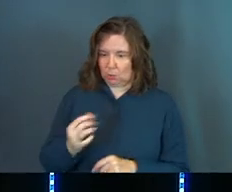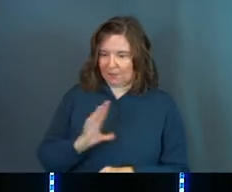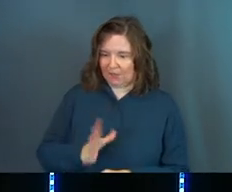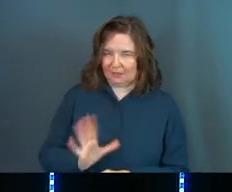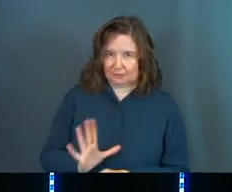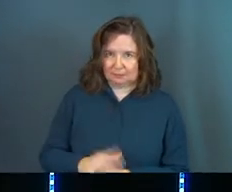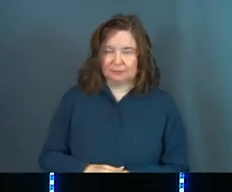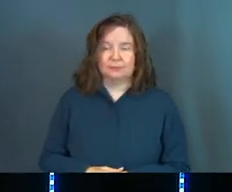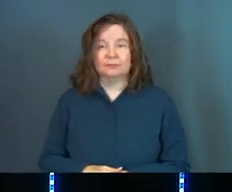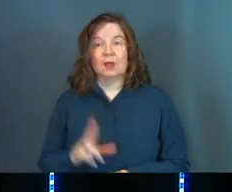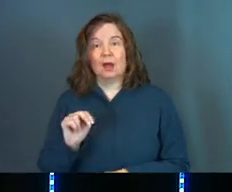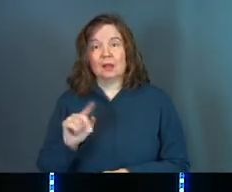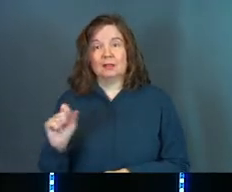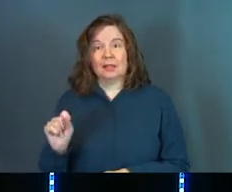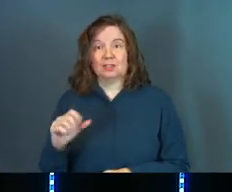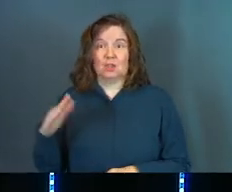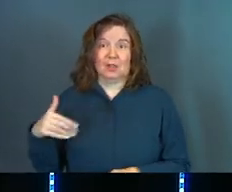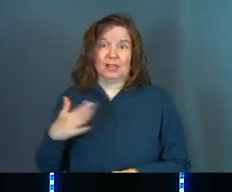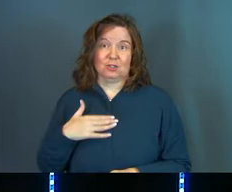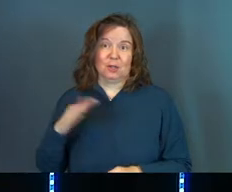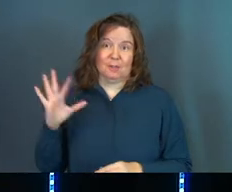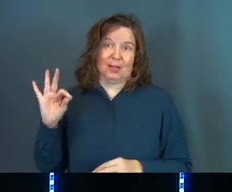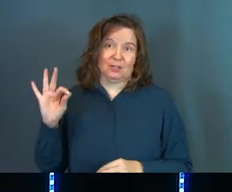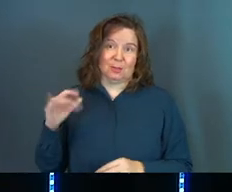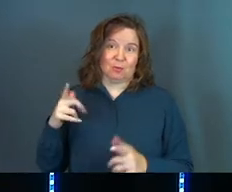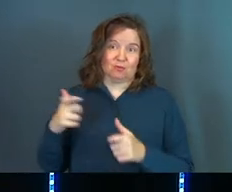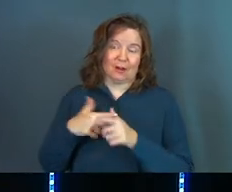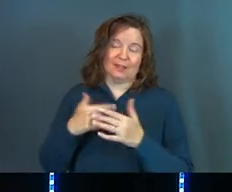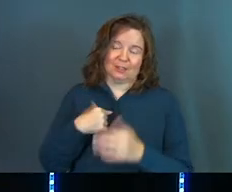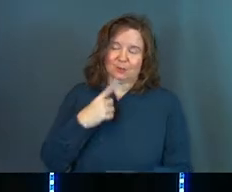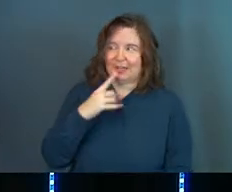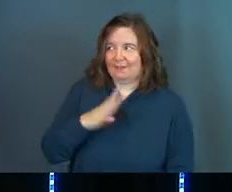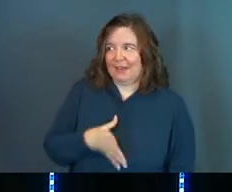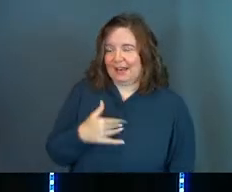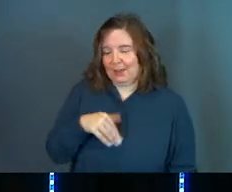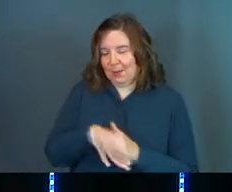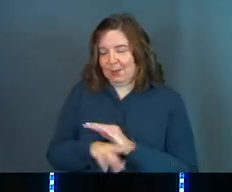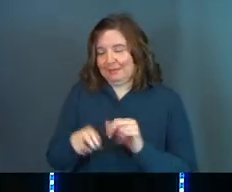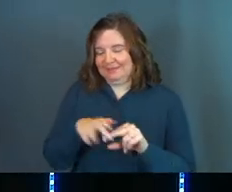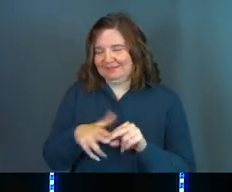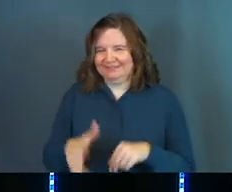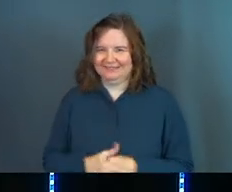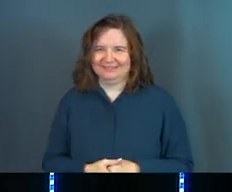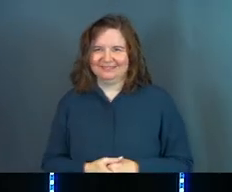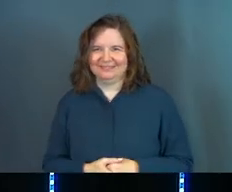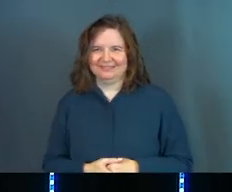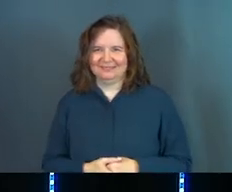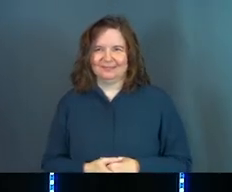fine, unless you're late to my sermon running in, and then you should do fine and go right along your way.